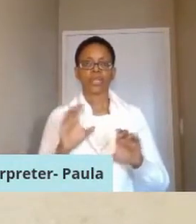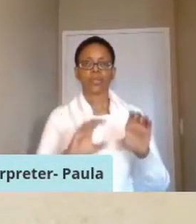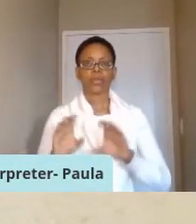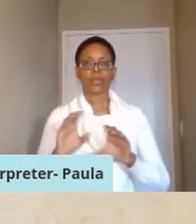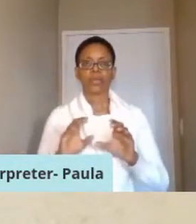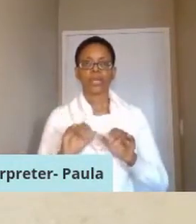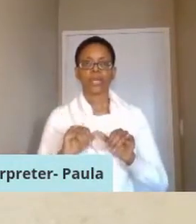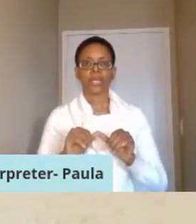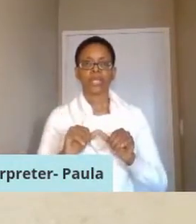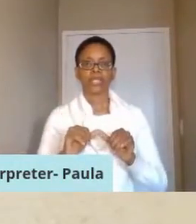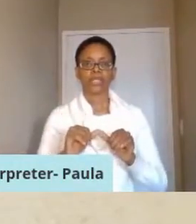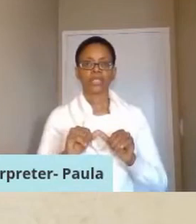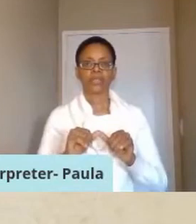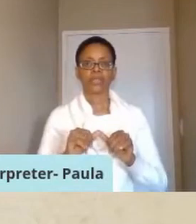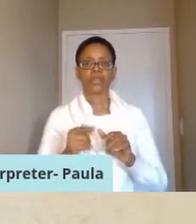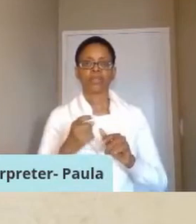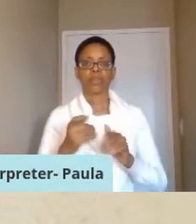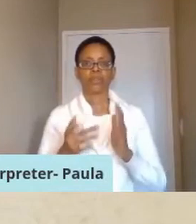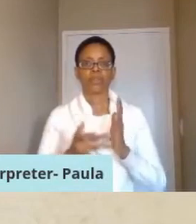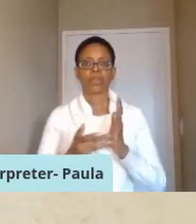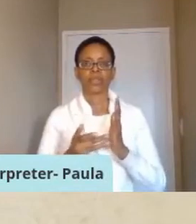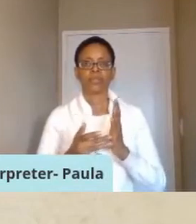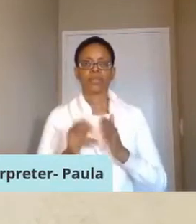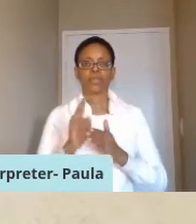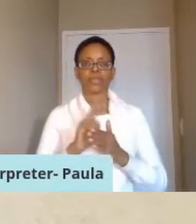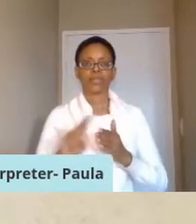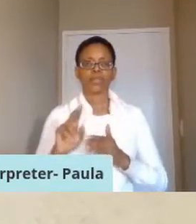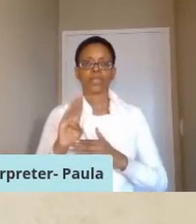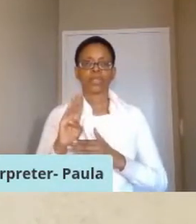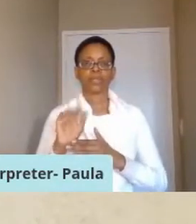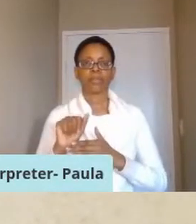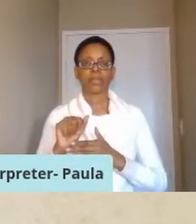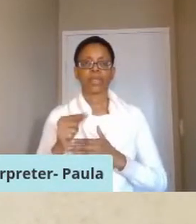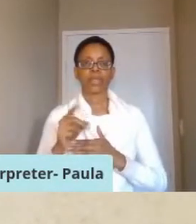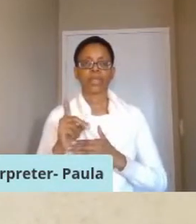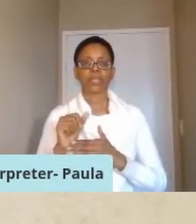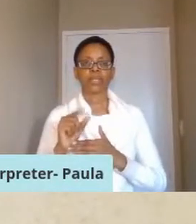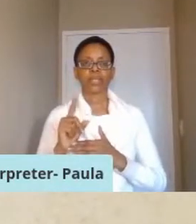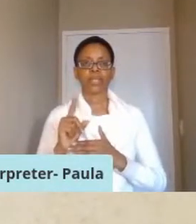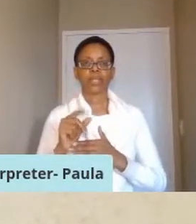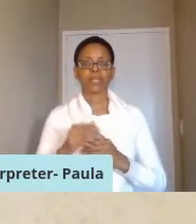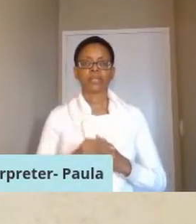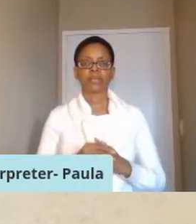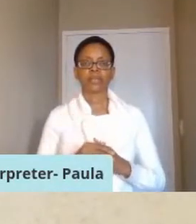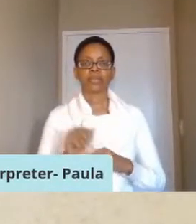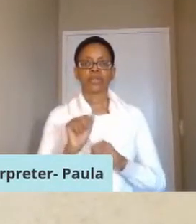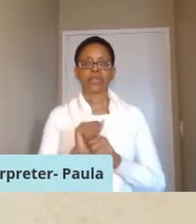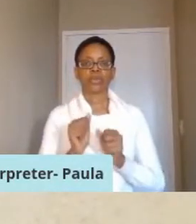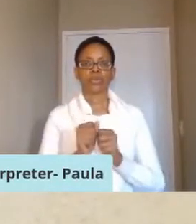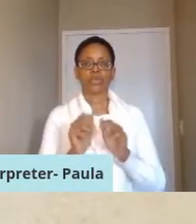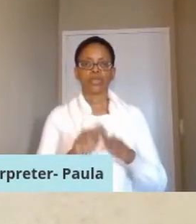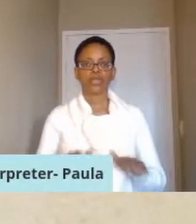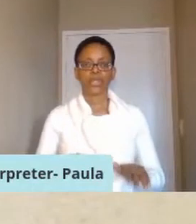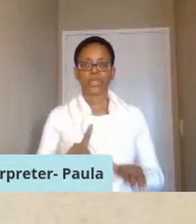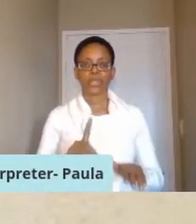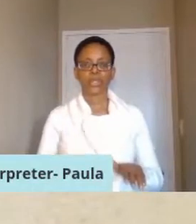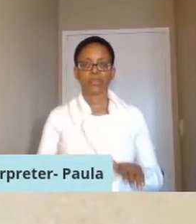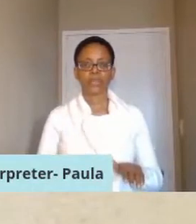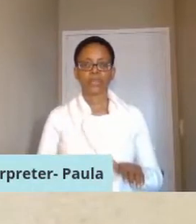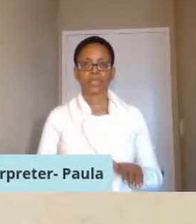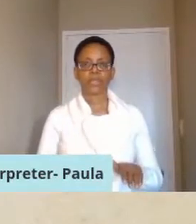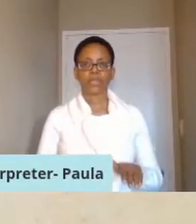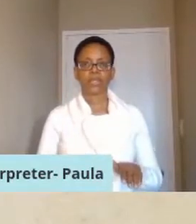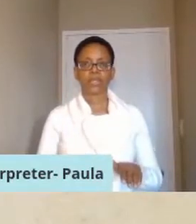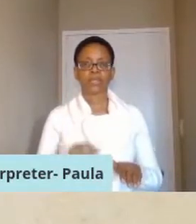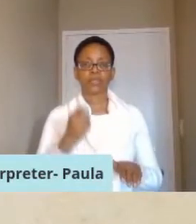engineering from the Technology University in Baghdad. She has worked with children with disabilities who are